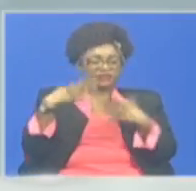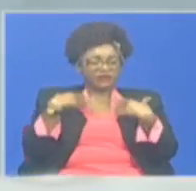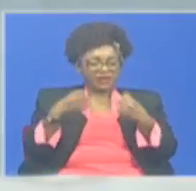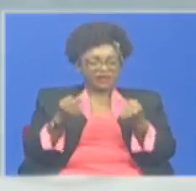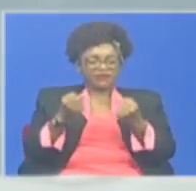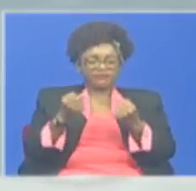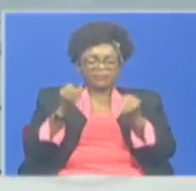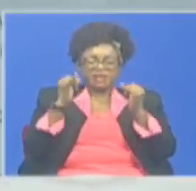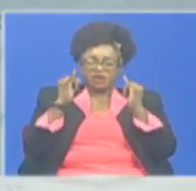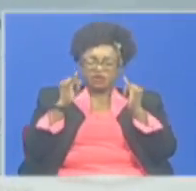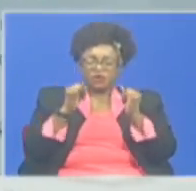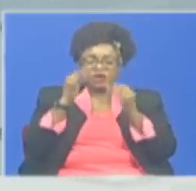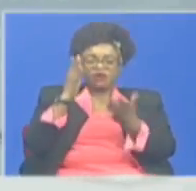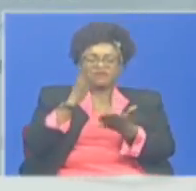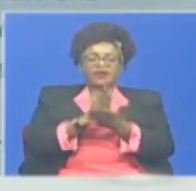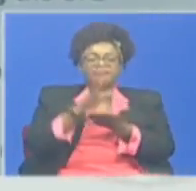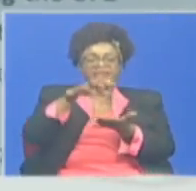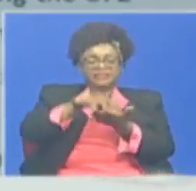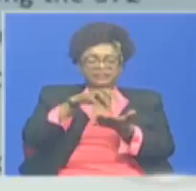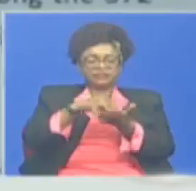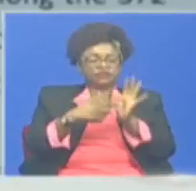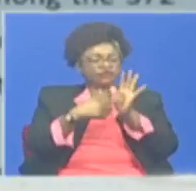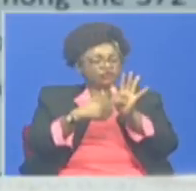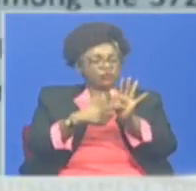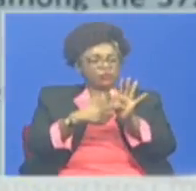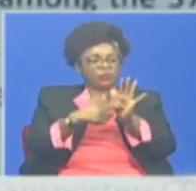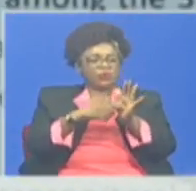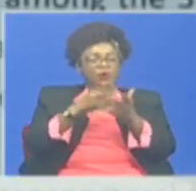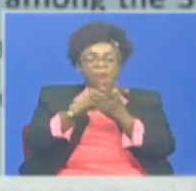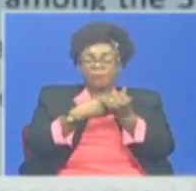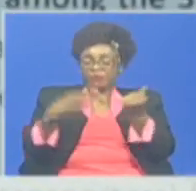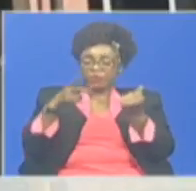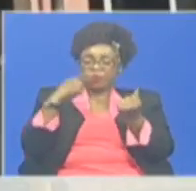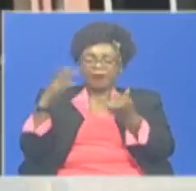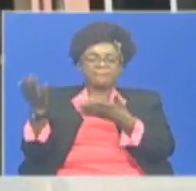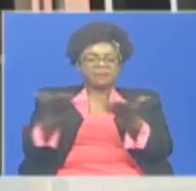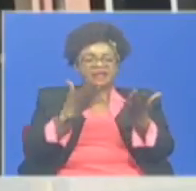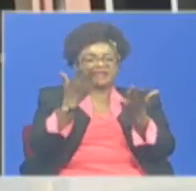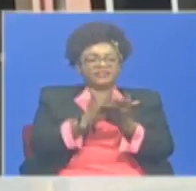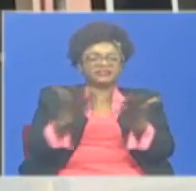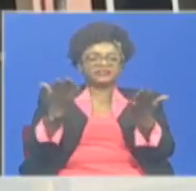2 cases shows that both were truck drivers bringing in produce into the country.